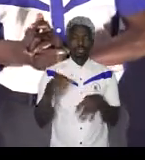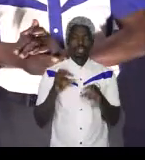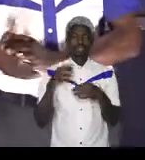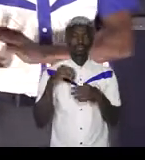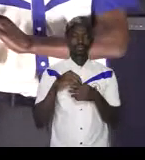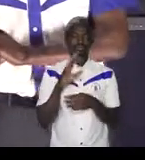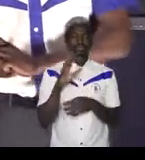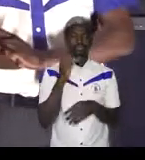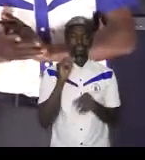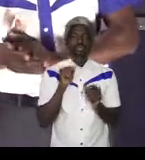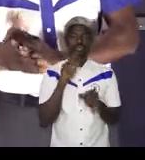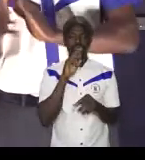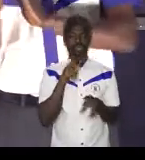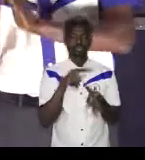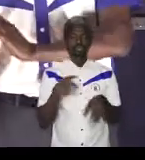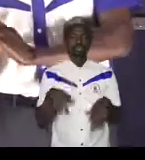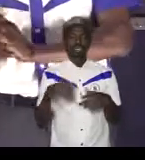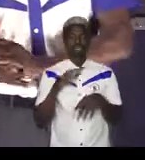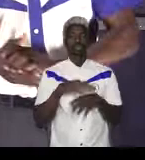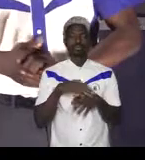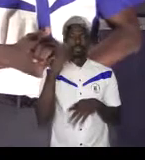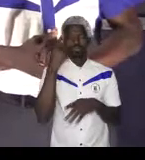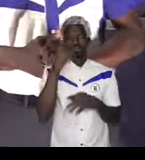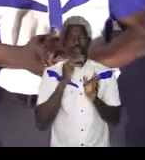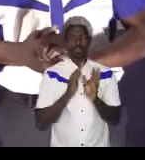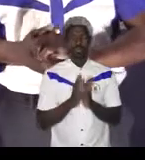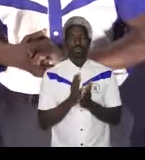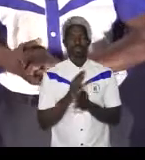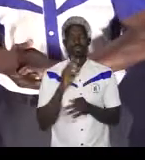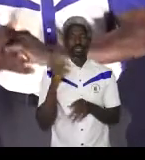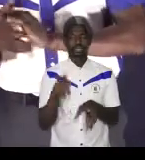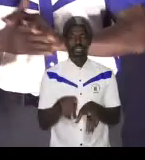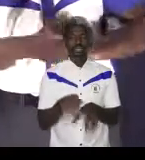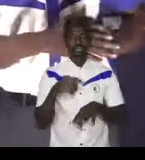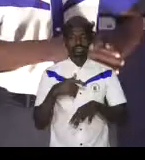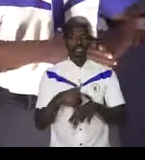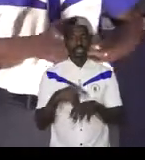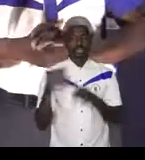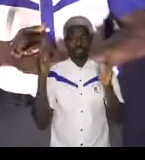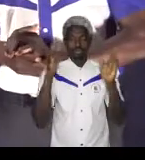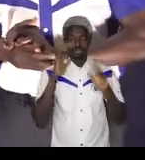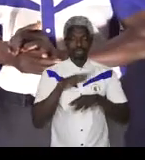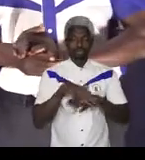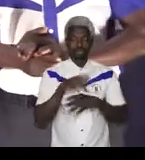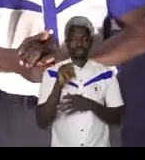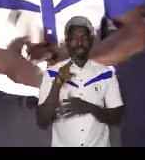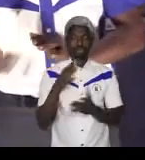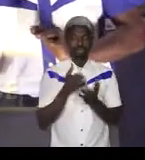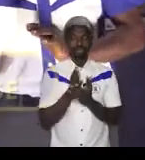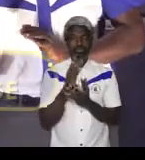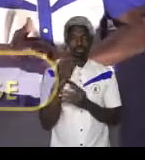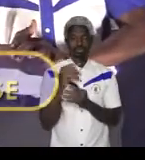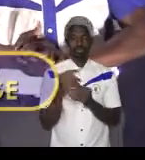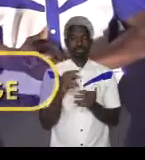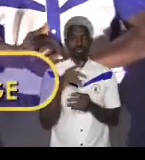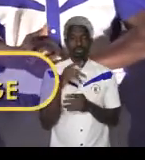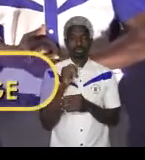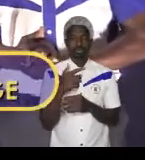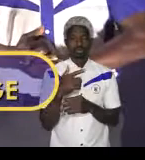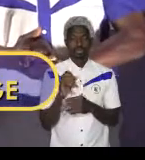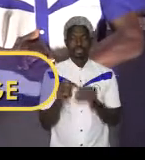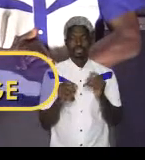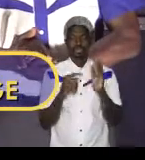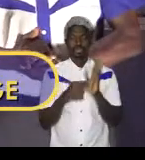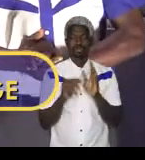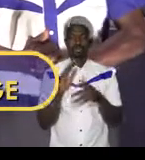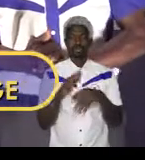classroom in your home could be watched live on Facebook, the same time airing on television through the page showing